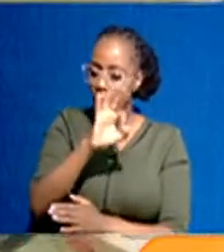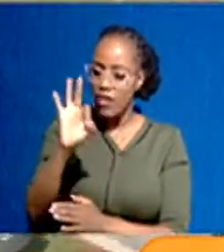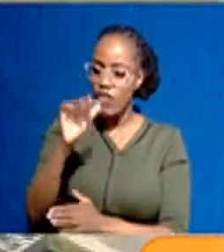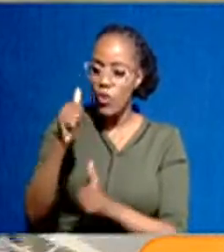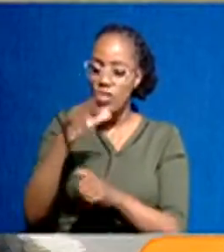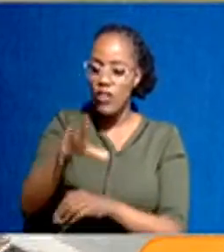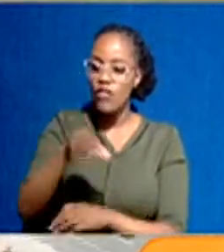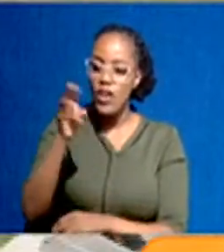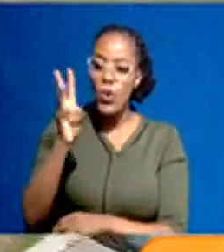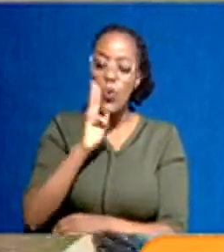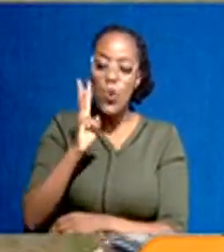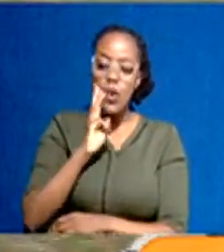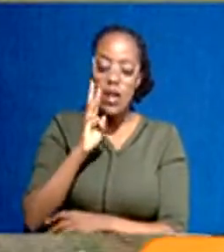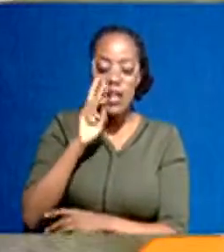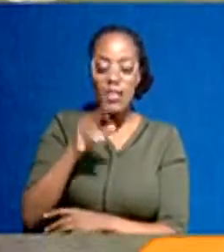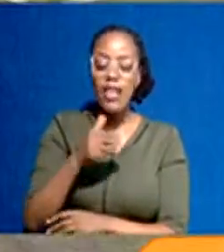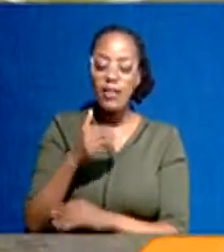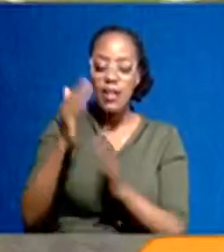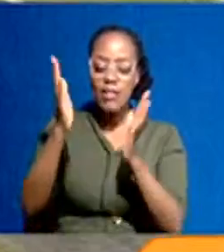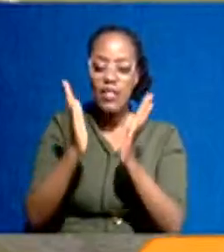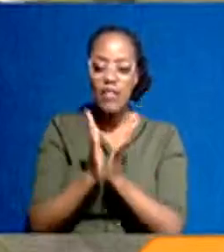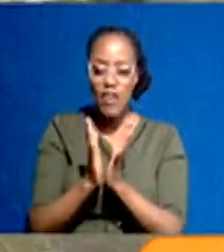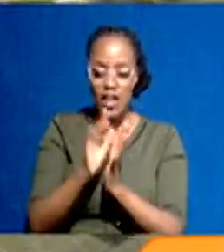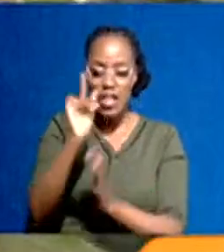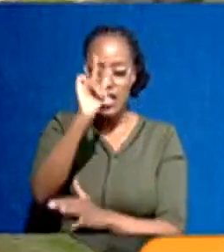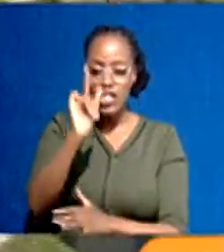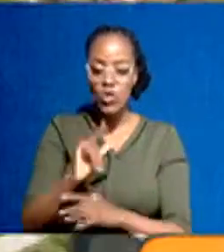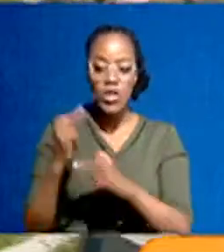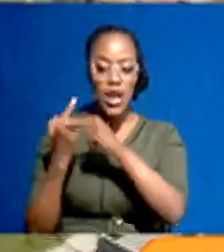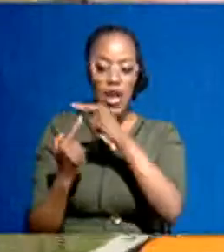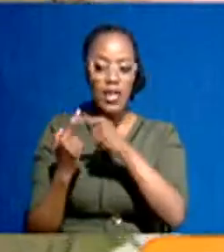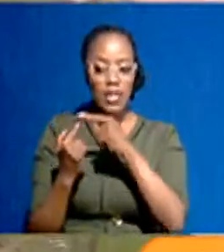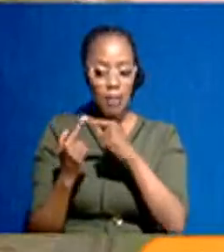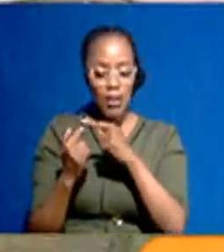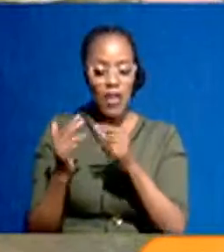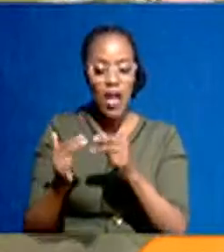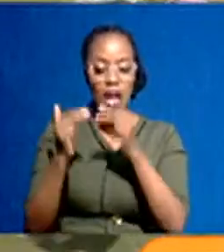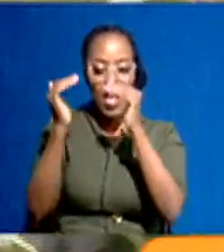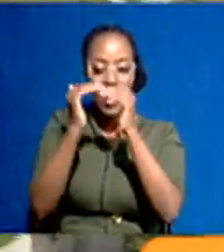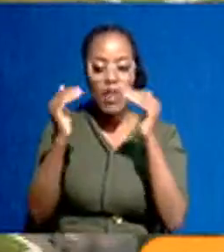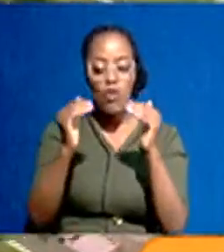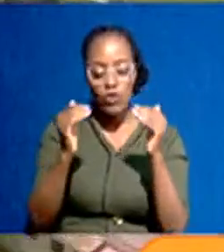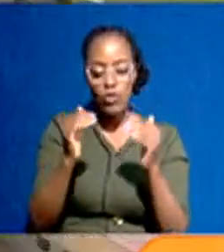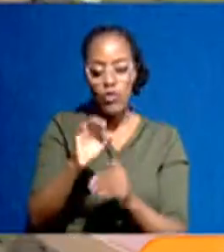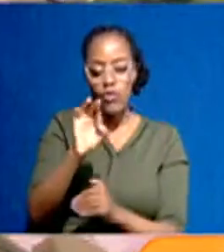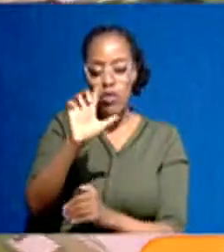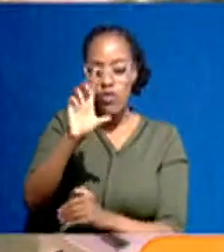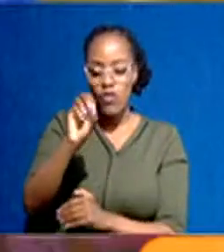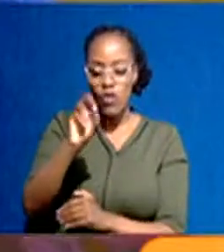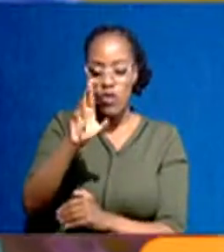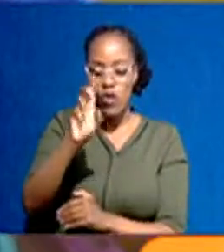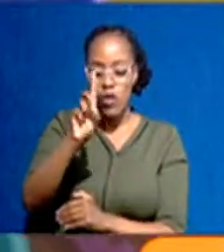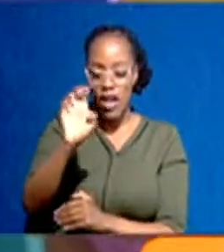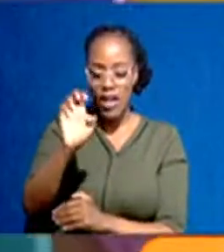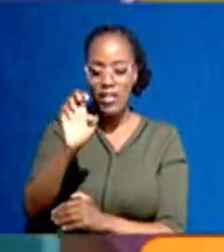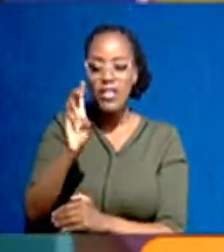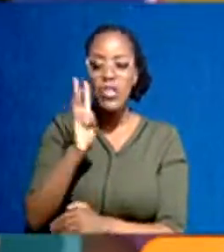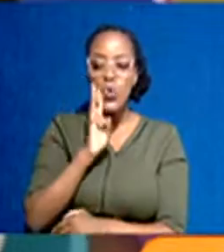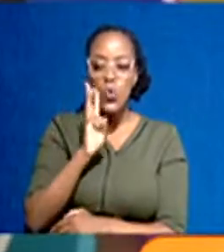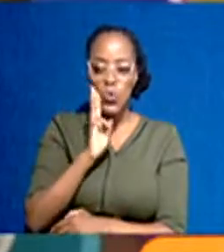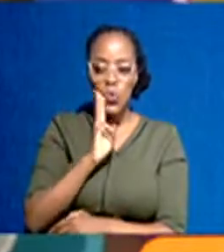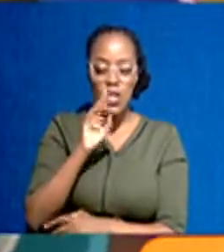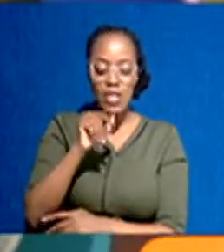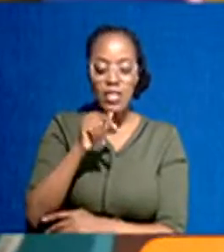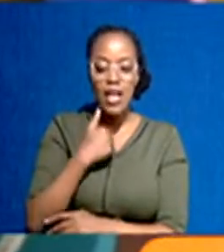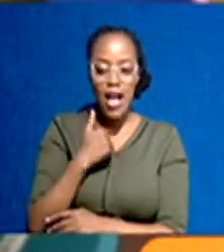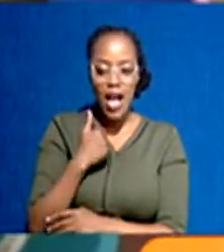counties in the Greater Rift Valley region experienced high levels of fluoride in the water. The study's findings